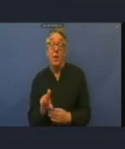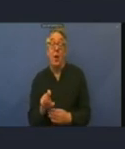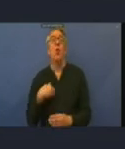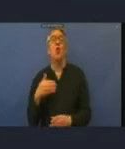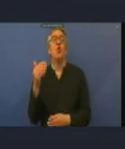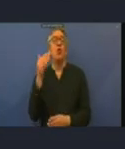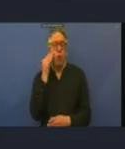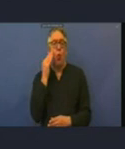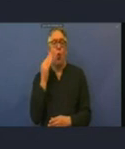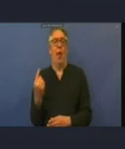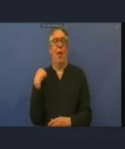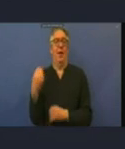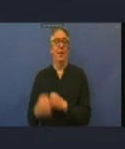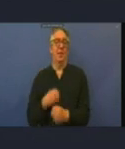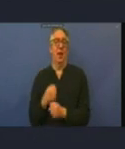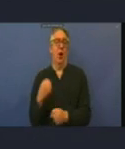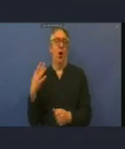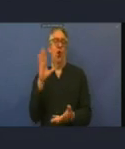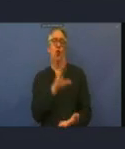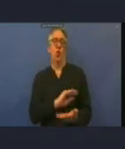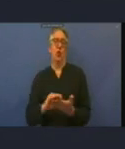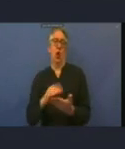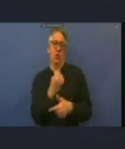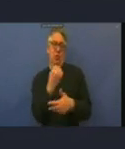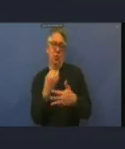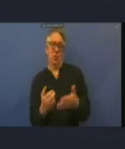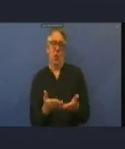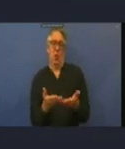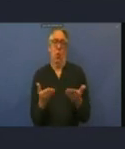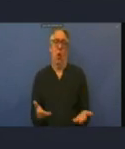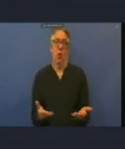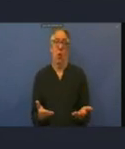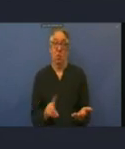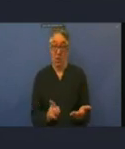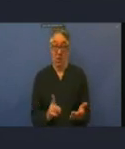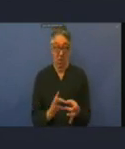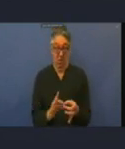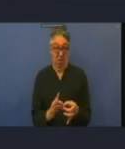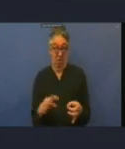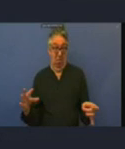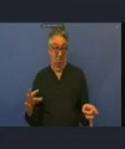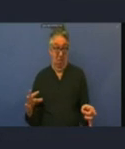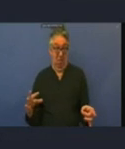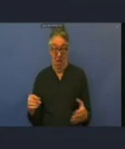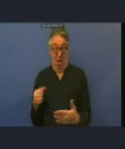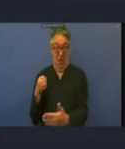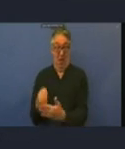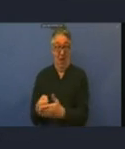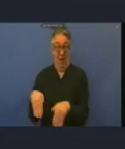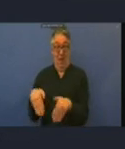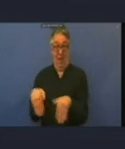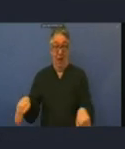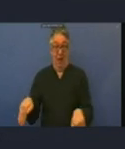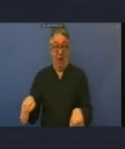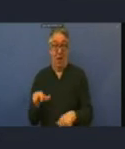But in any case, this will not have an impact of the deadline of the 23rd of